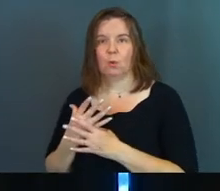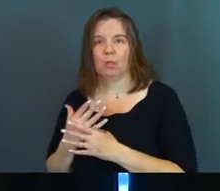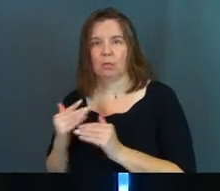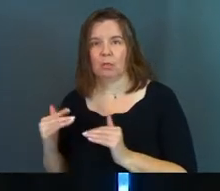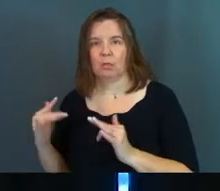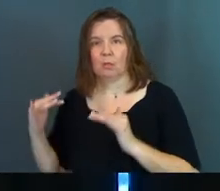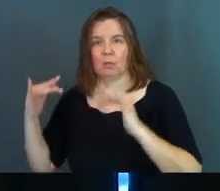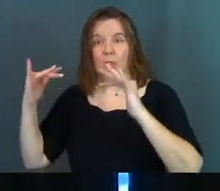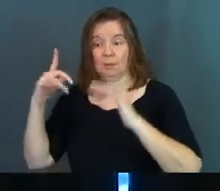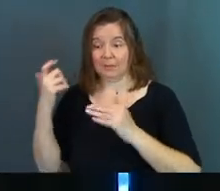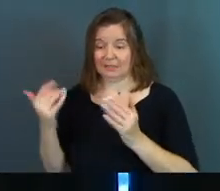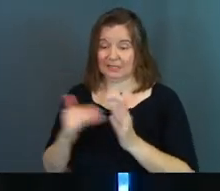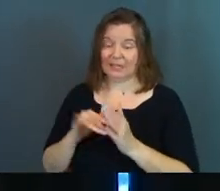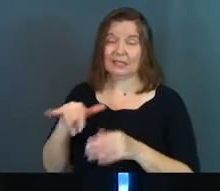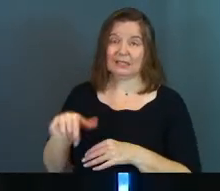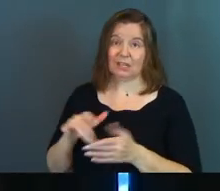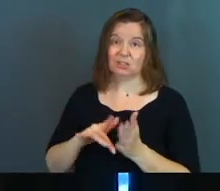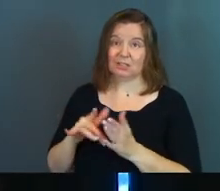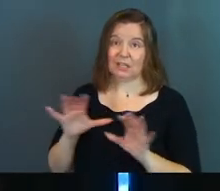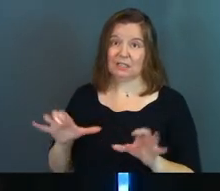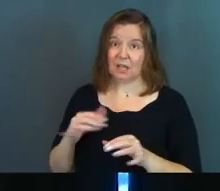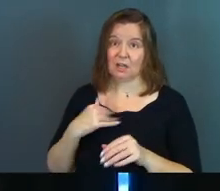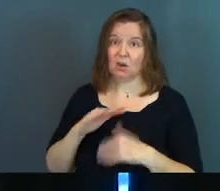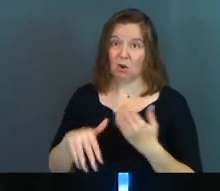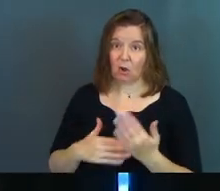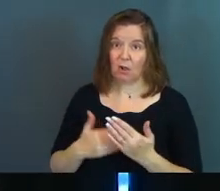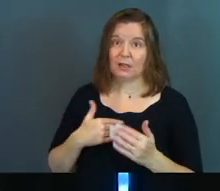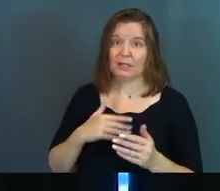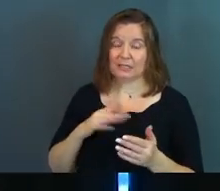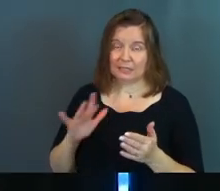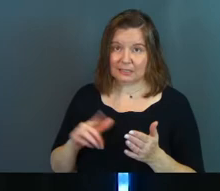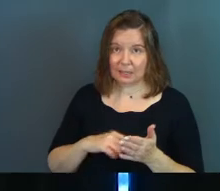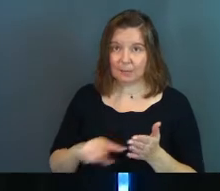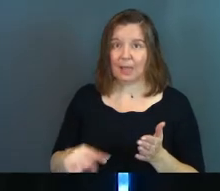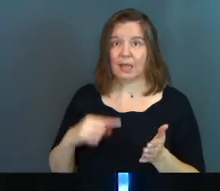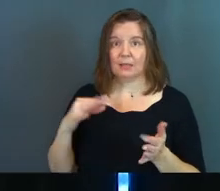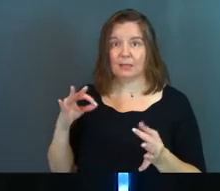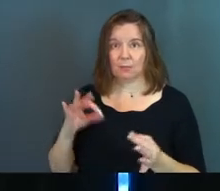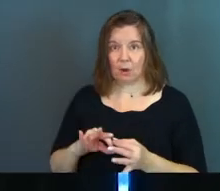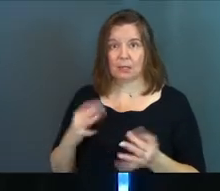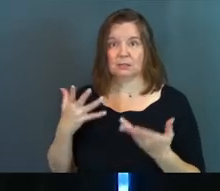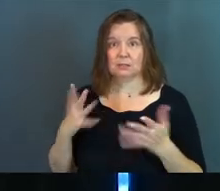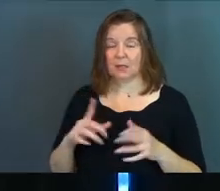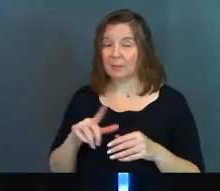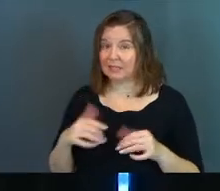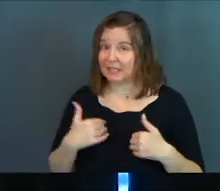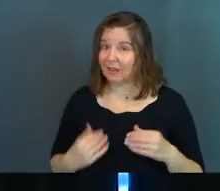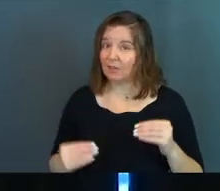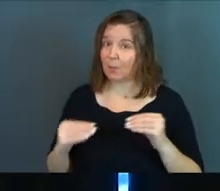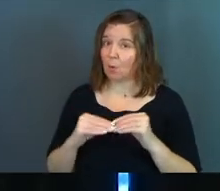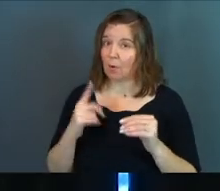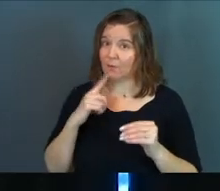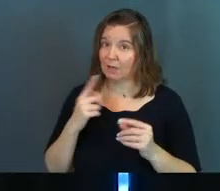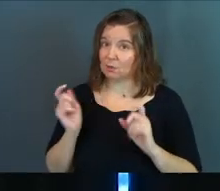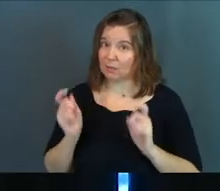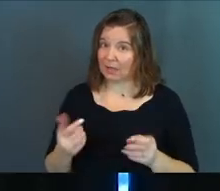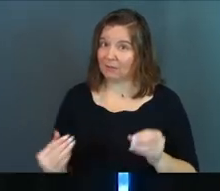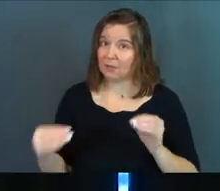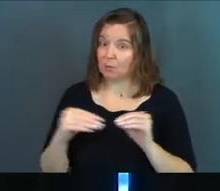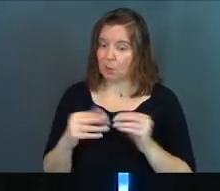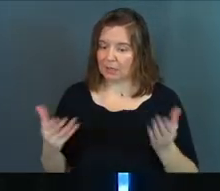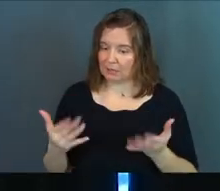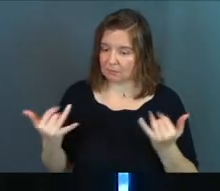growth? Because again, yes, Jesus has done it all. He has paid the price. But does he have more for us right here, right